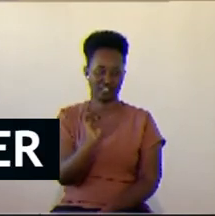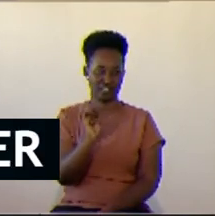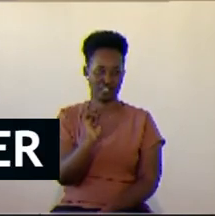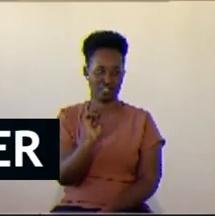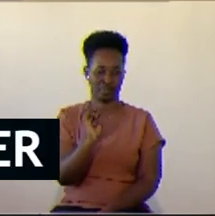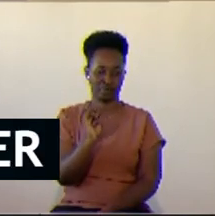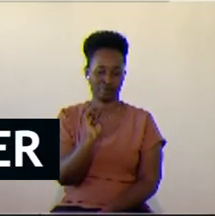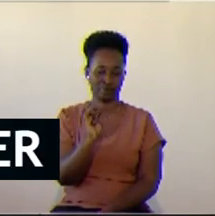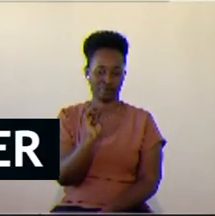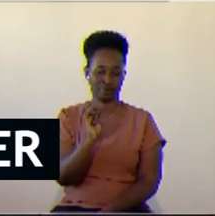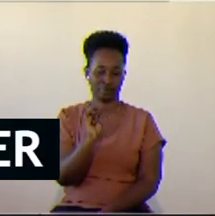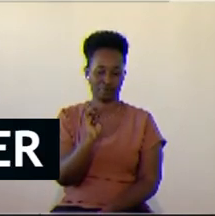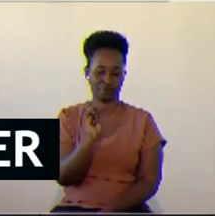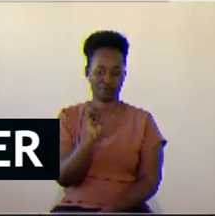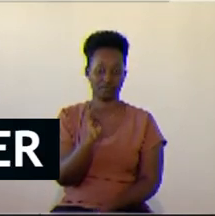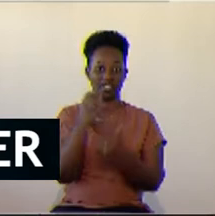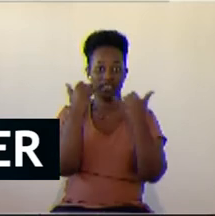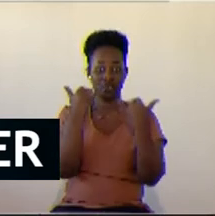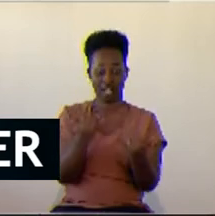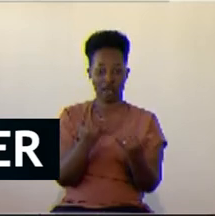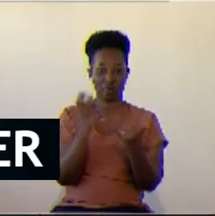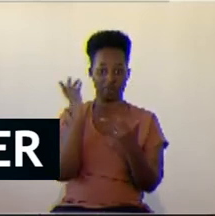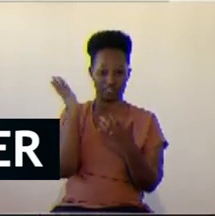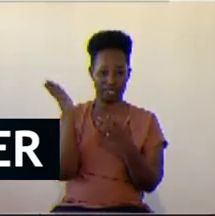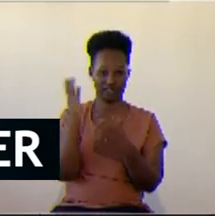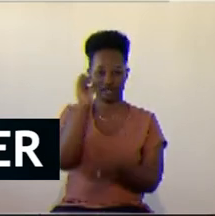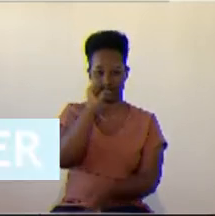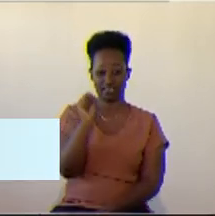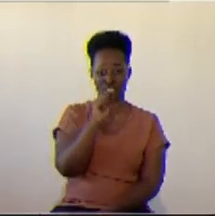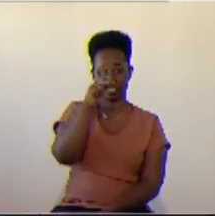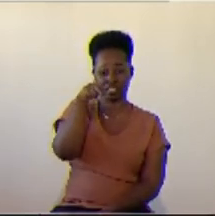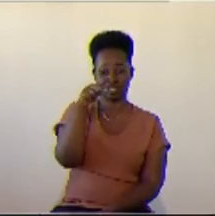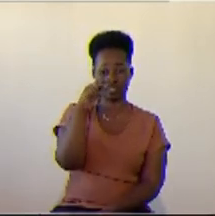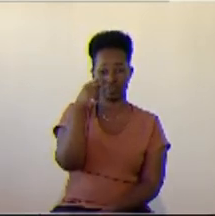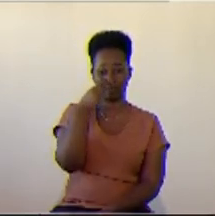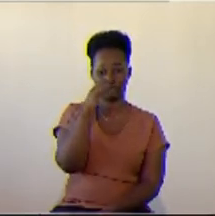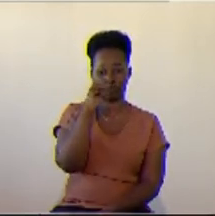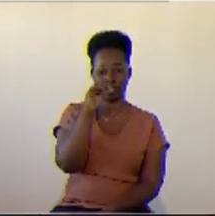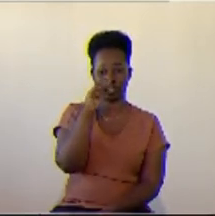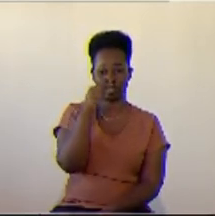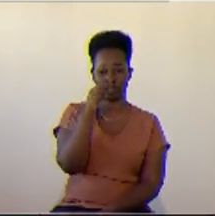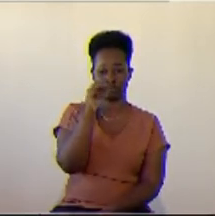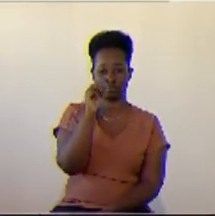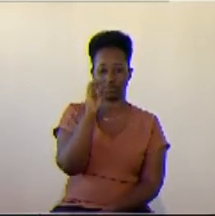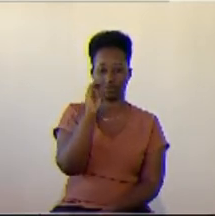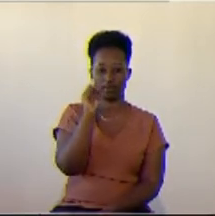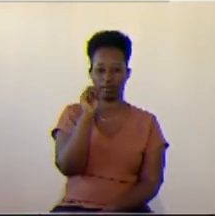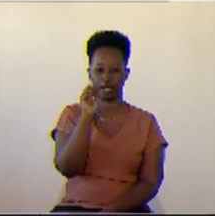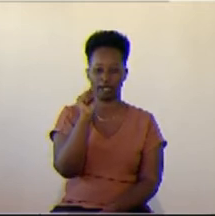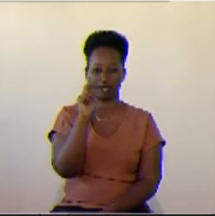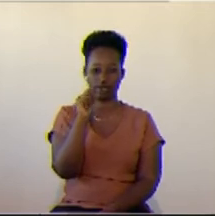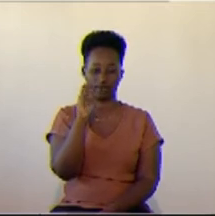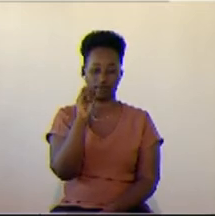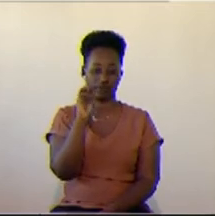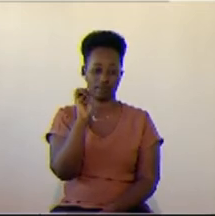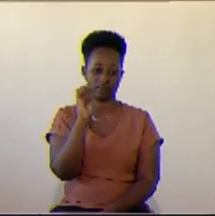tongue twister. Right. Now, the parts of a sphygmomanometer, we have a cuff, you see, this one,